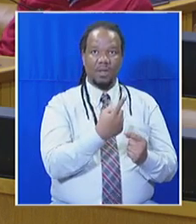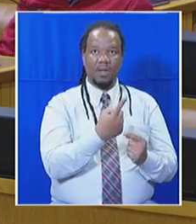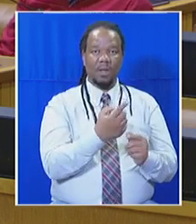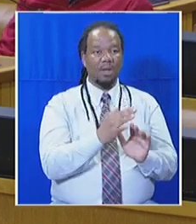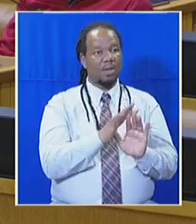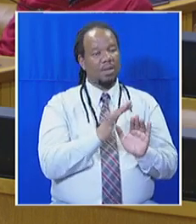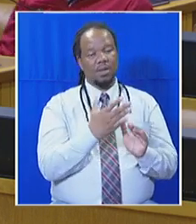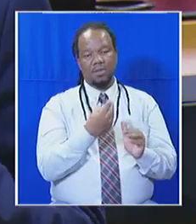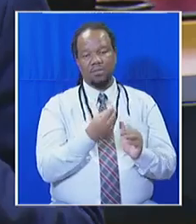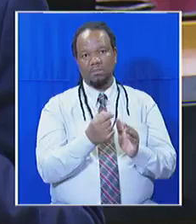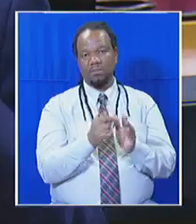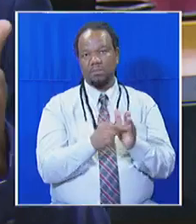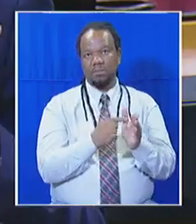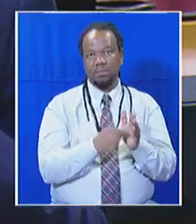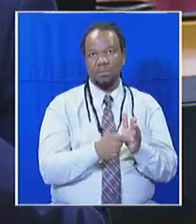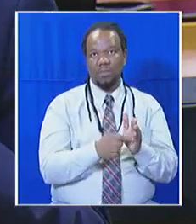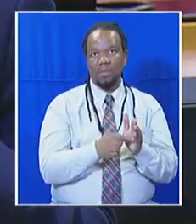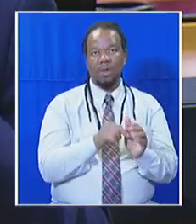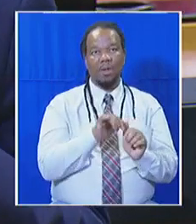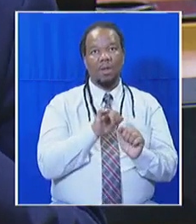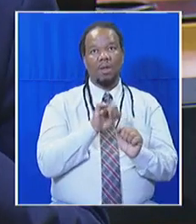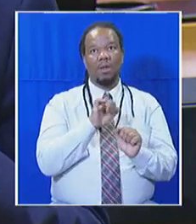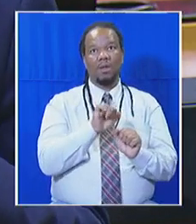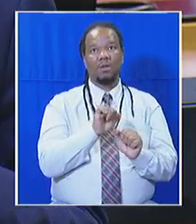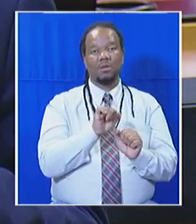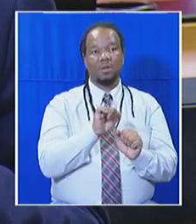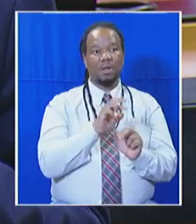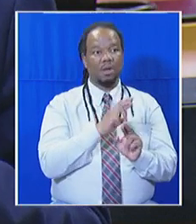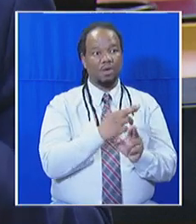arrogant that his response is what he's saying.